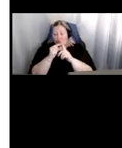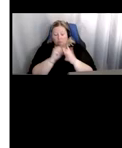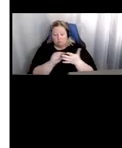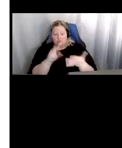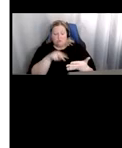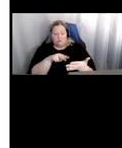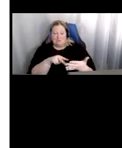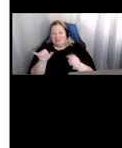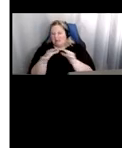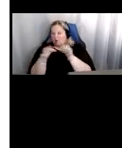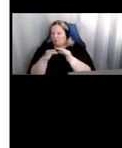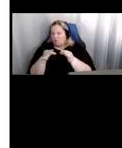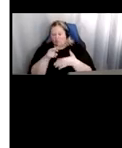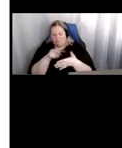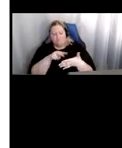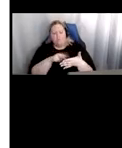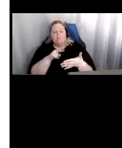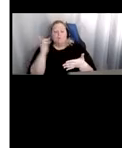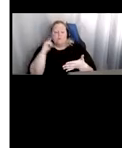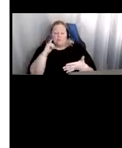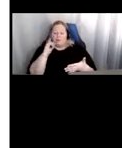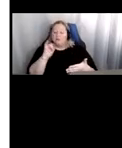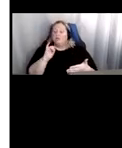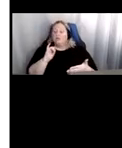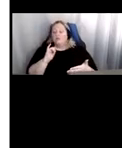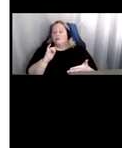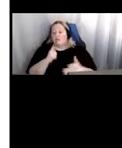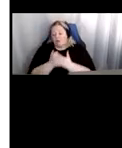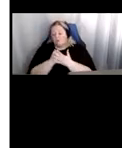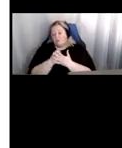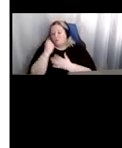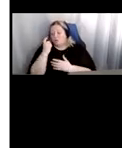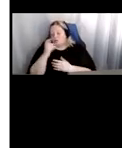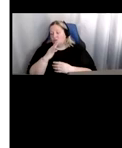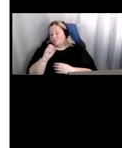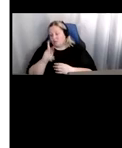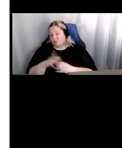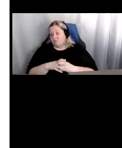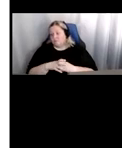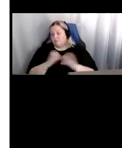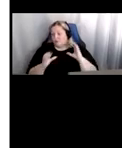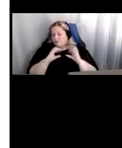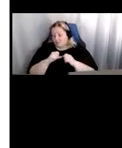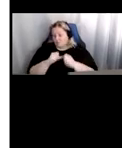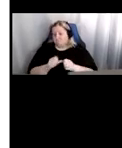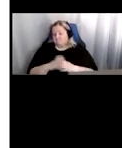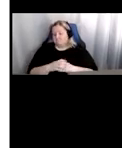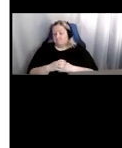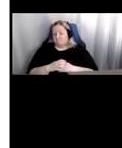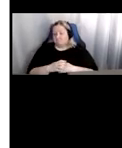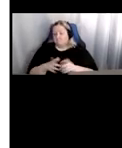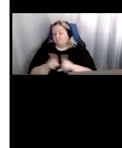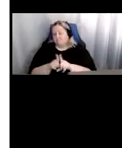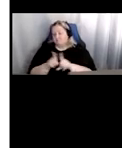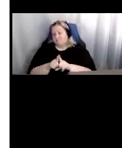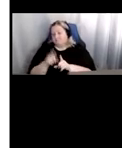closed captions. So you can read what they're saying, and then that would help you be able to have that conversation. And of course, if you